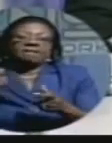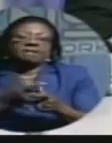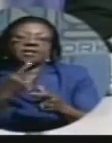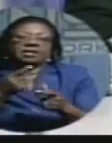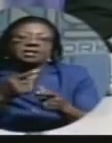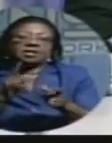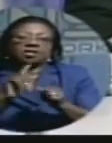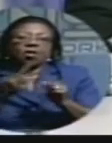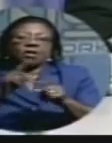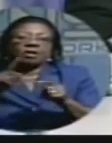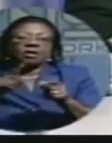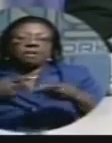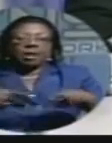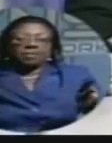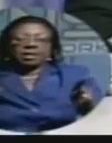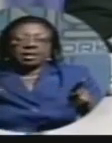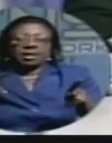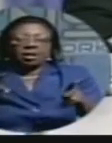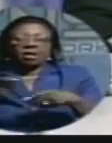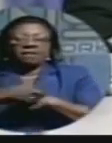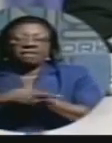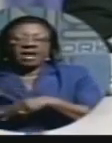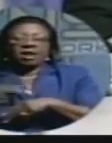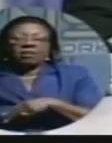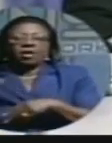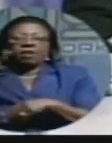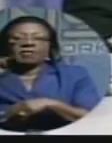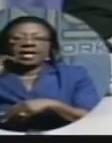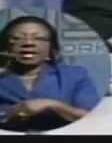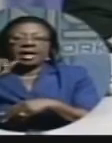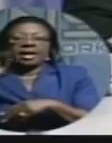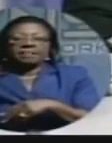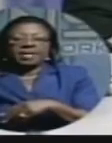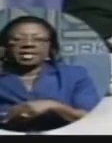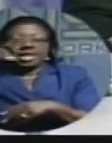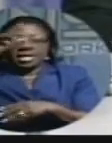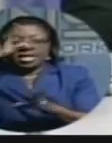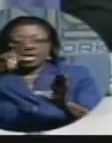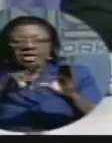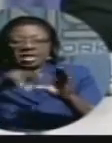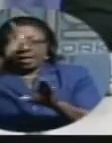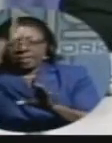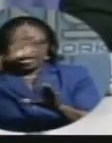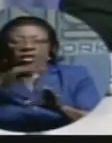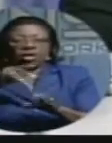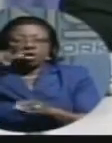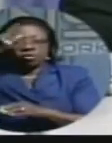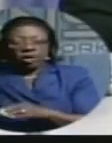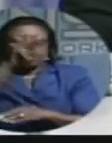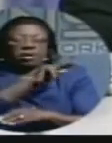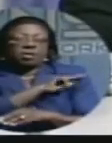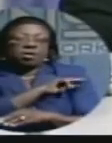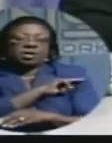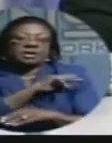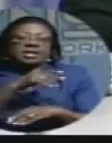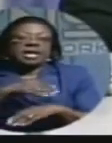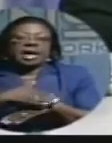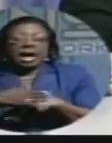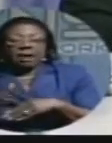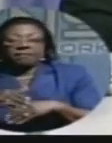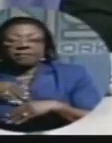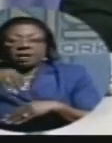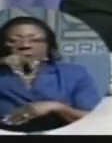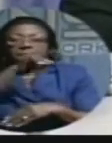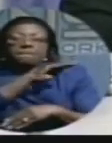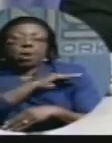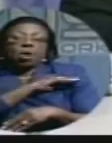on the firing of NIB Chairman Gregory Moss. Yes, last week's termination followed Moss's refusal to resign after releasing a